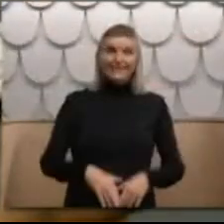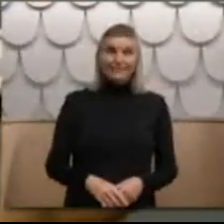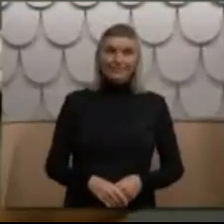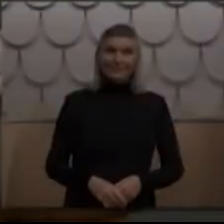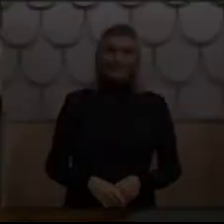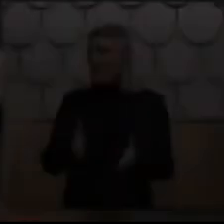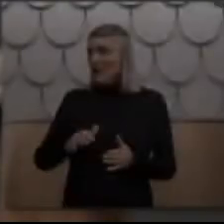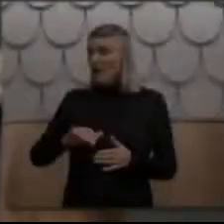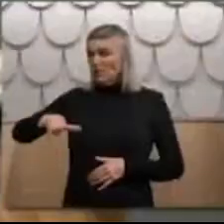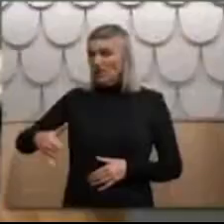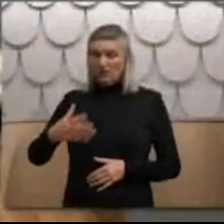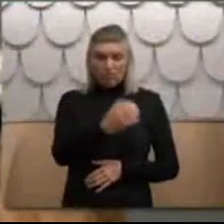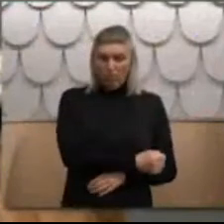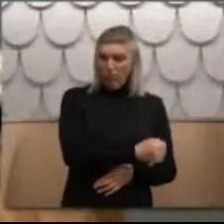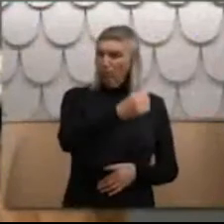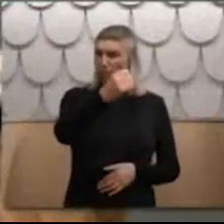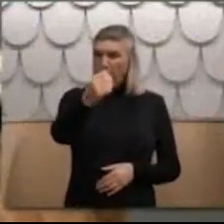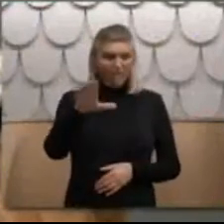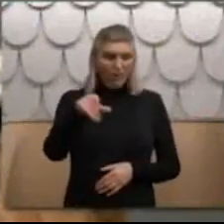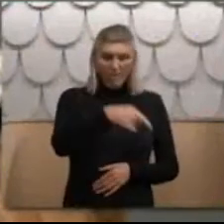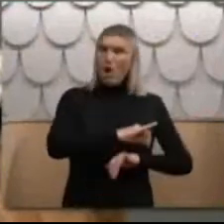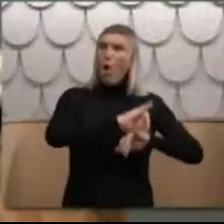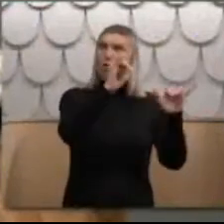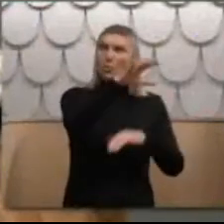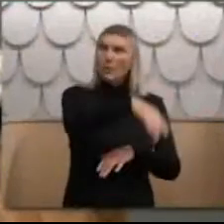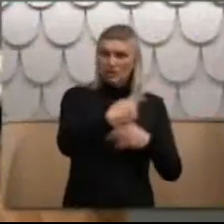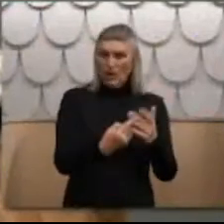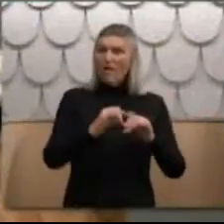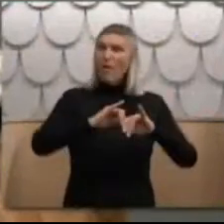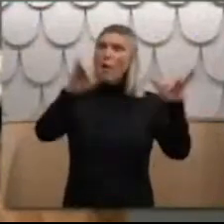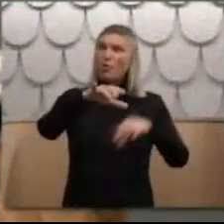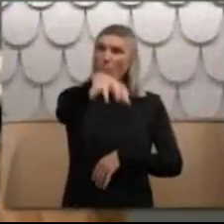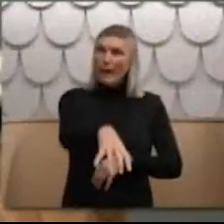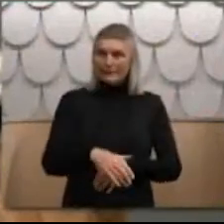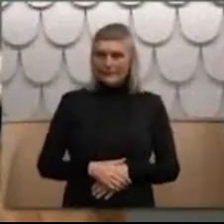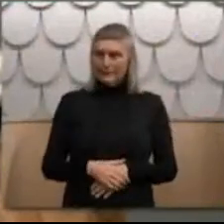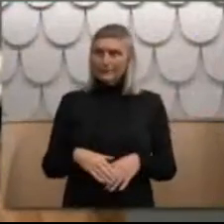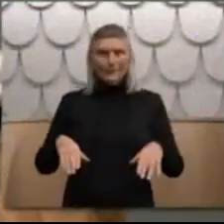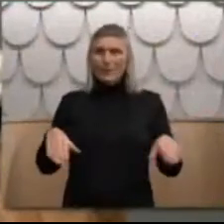and I asked them. Treating you horribly to another place where it was the same kind of